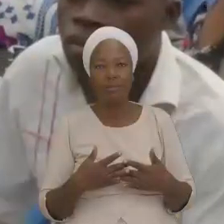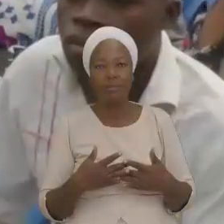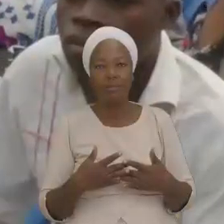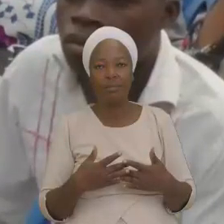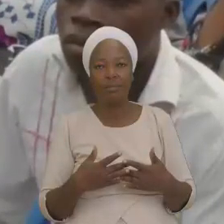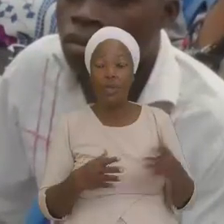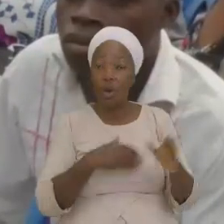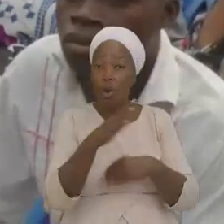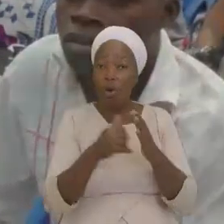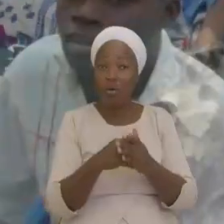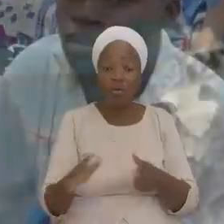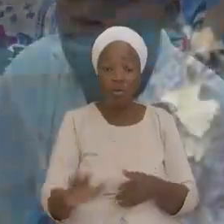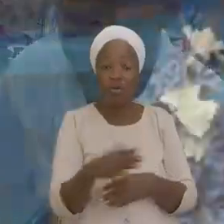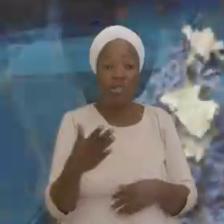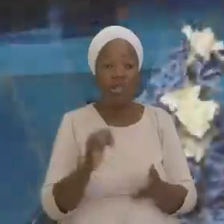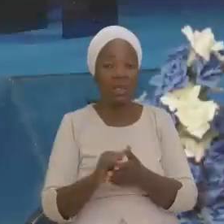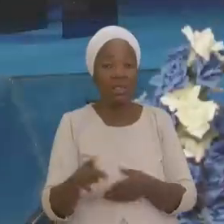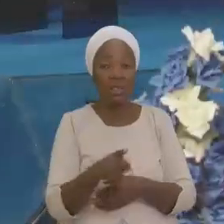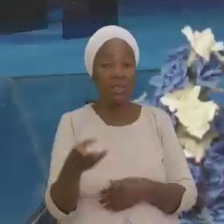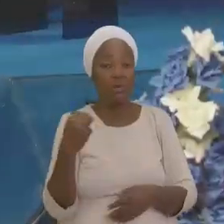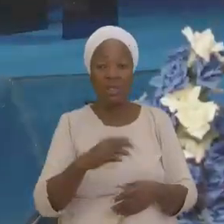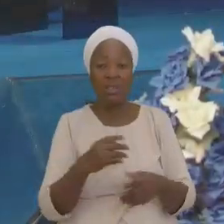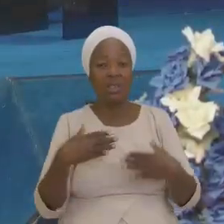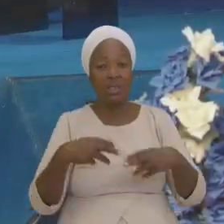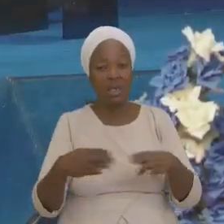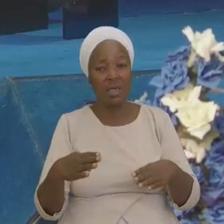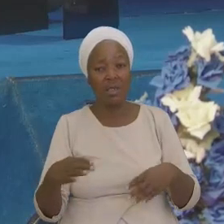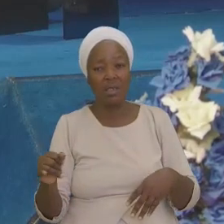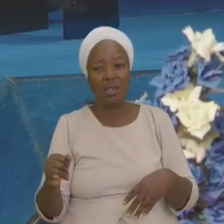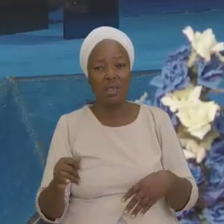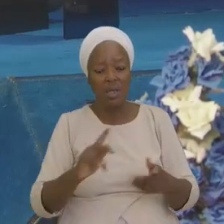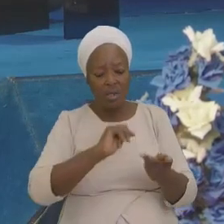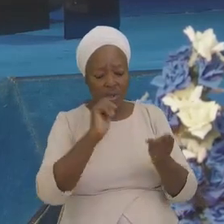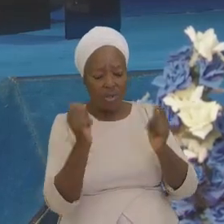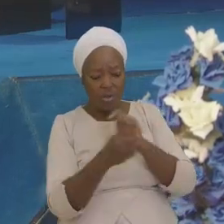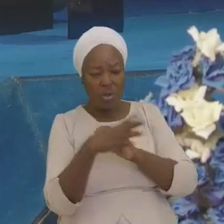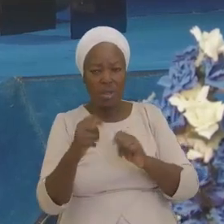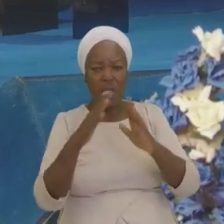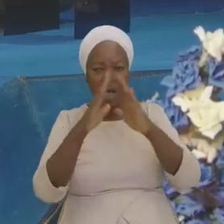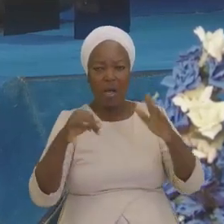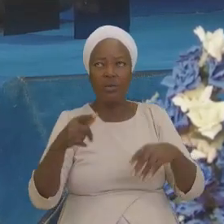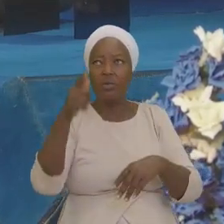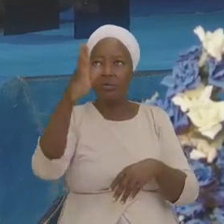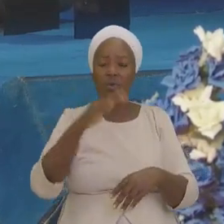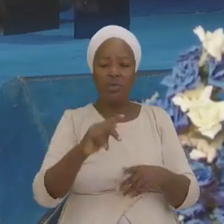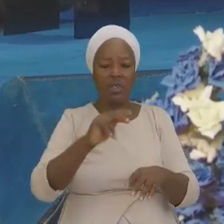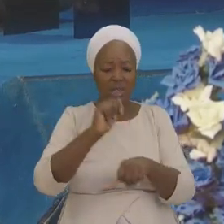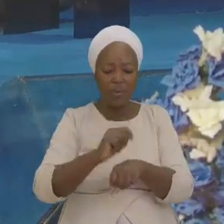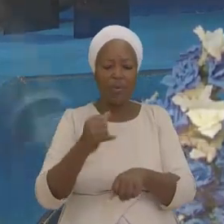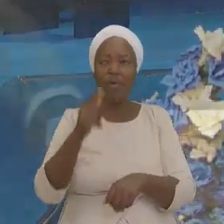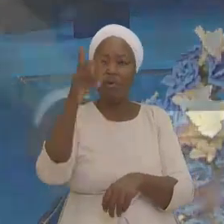All those things they were selling turned the house of God, the temple of God, that should